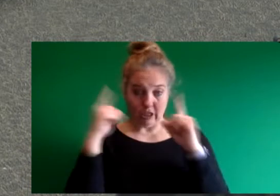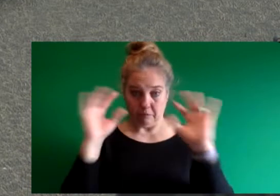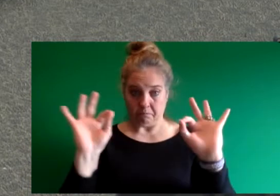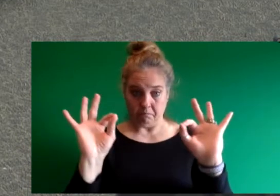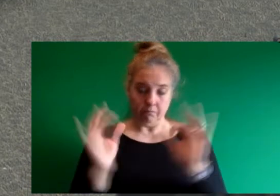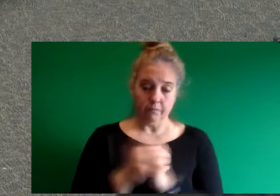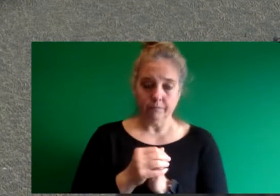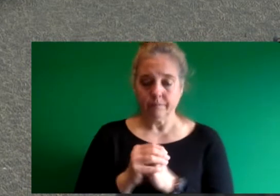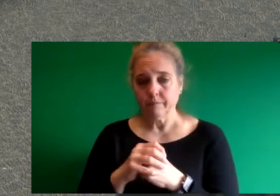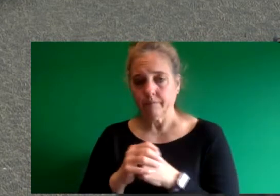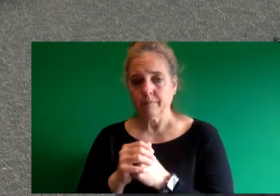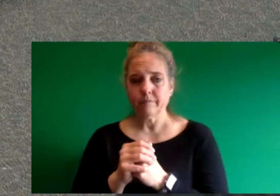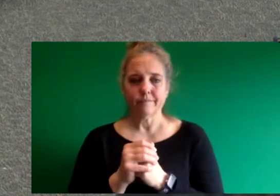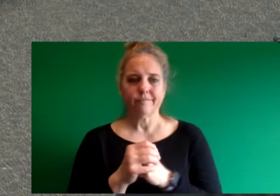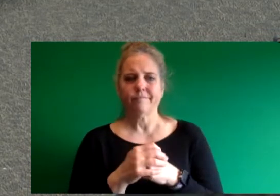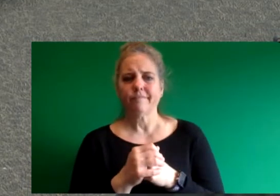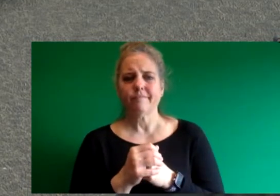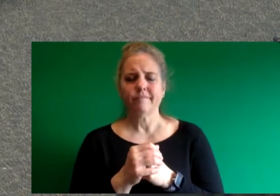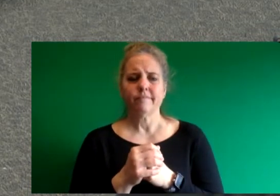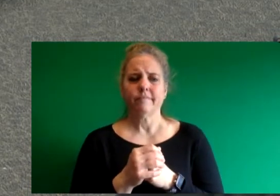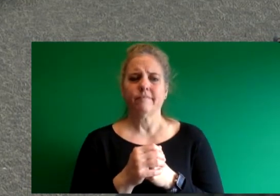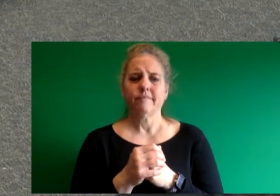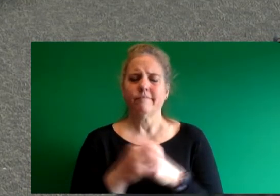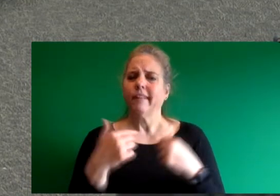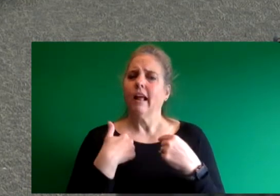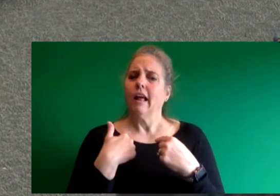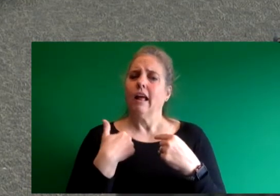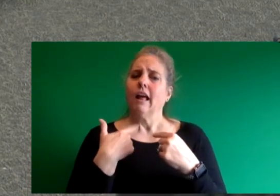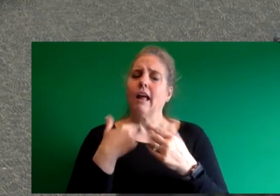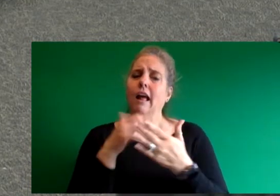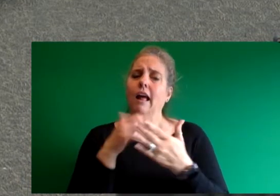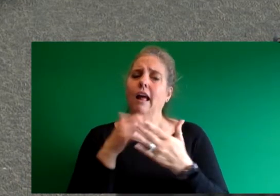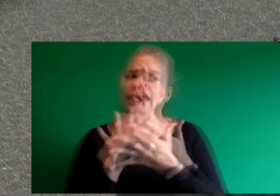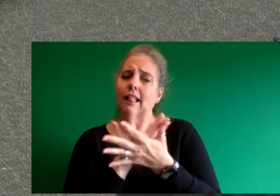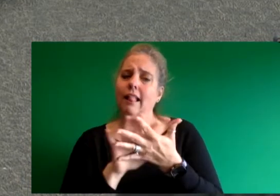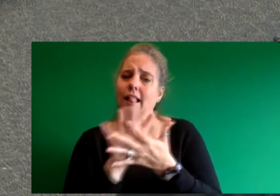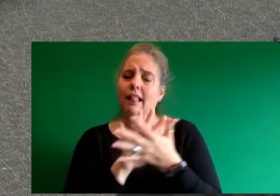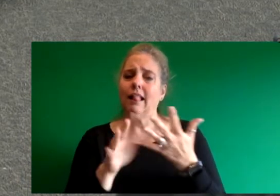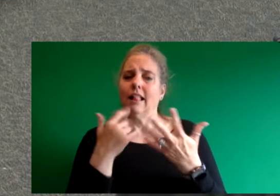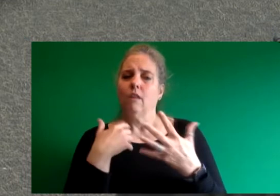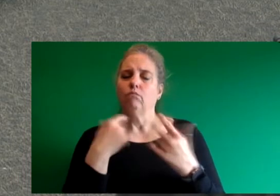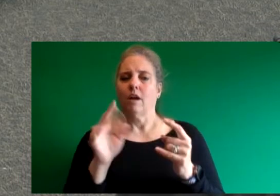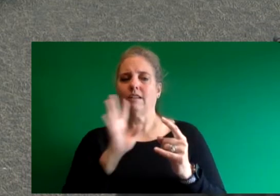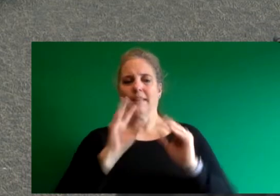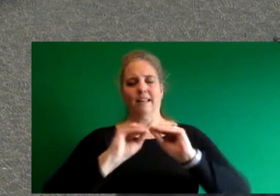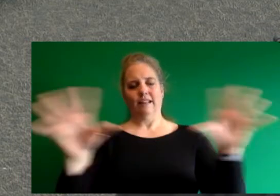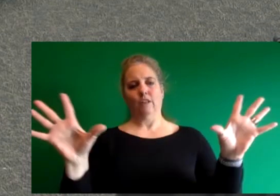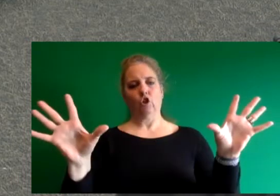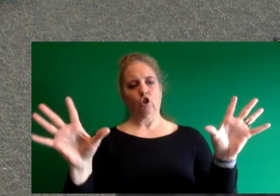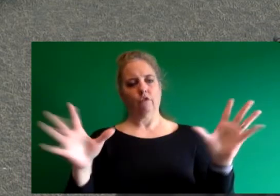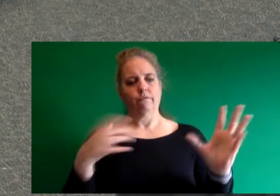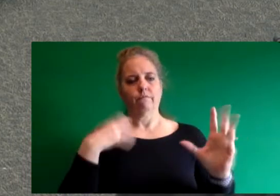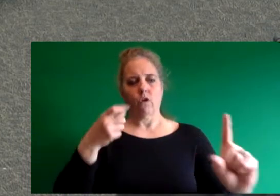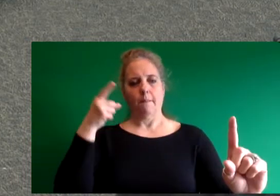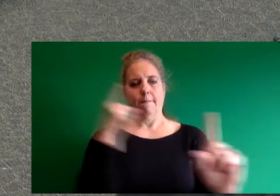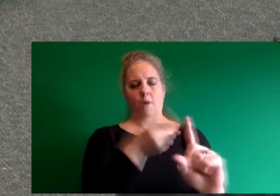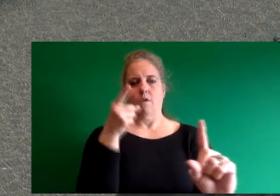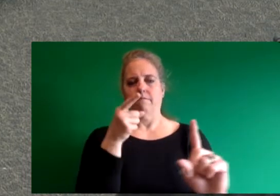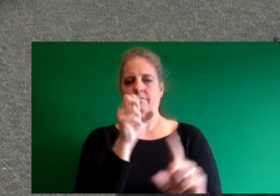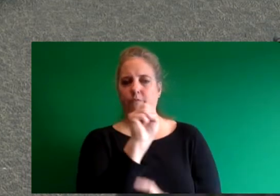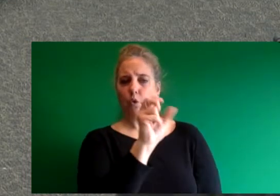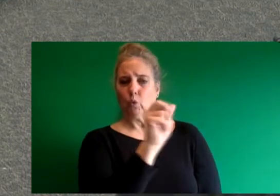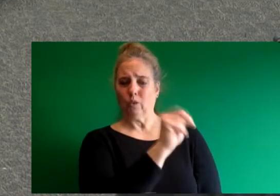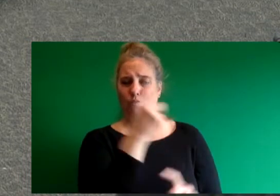today. I'm starting off this presentation, but I think as Susan mentioned, we have Corey here, who is a member of our community in our